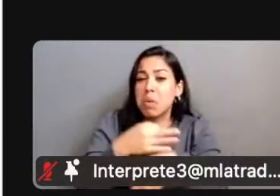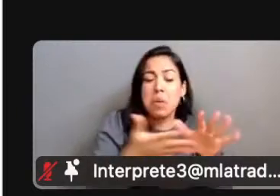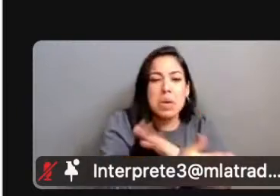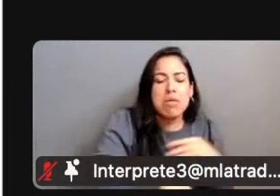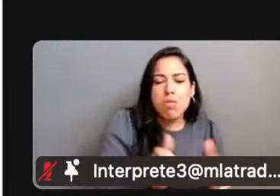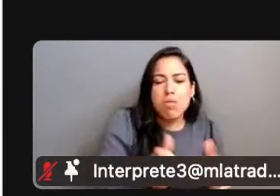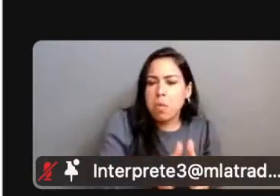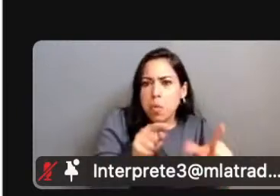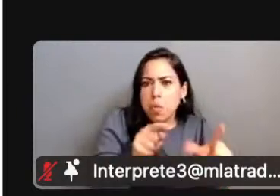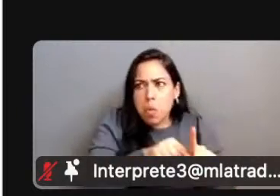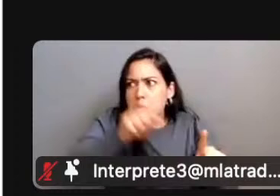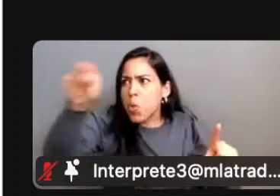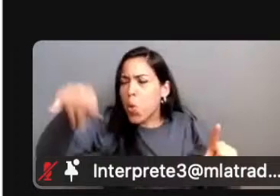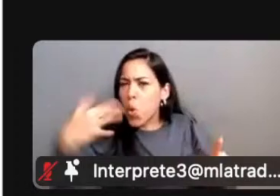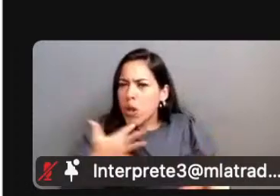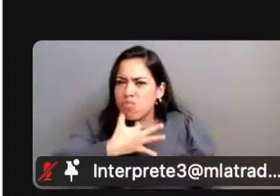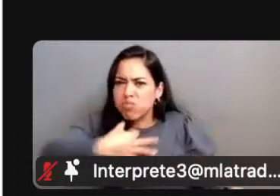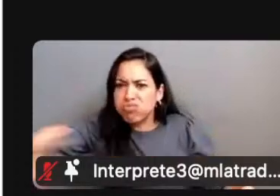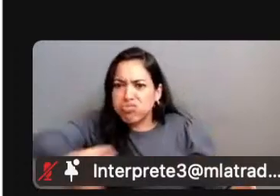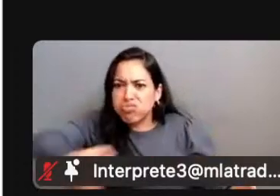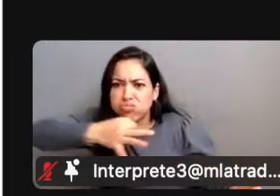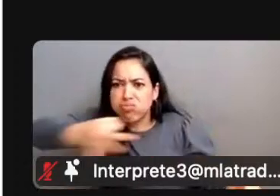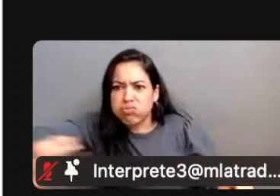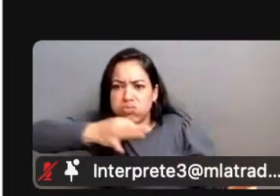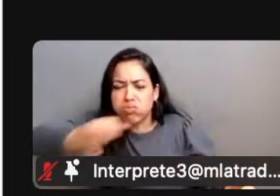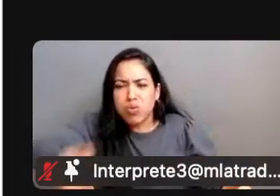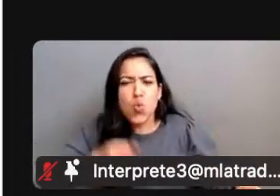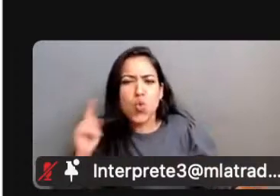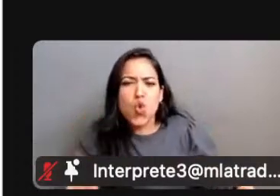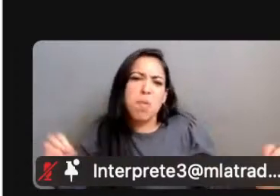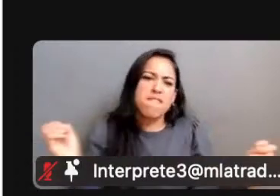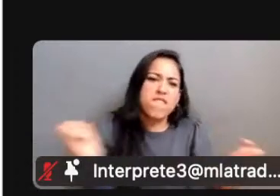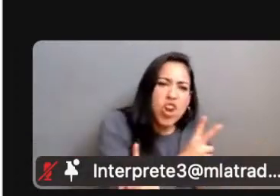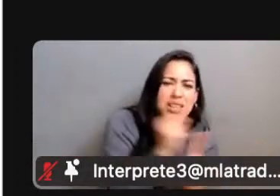significant increases were reported on